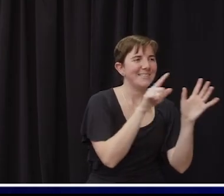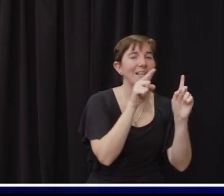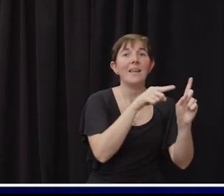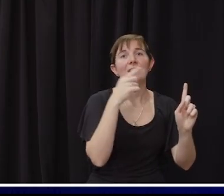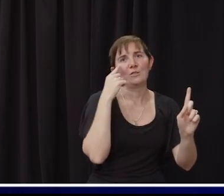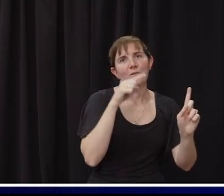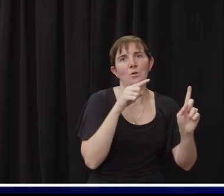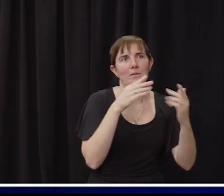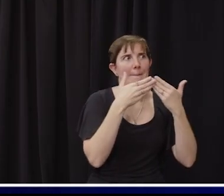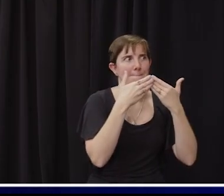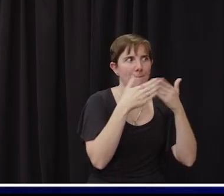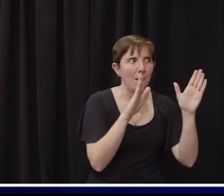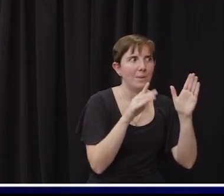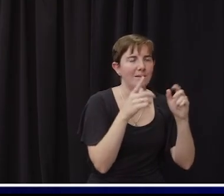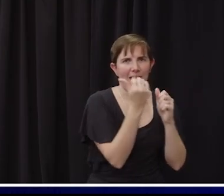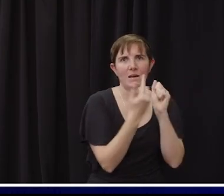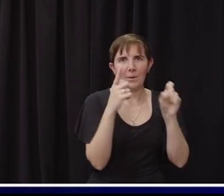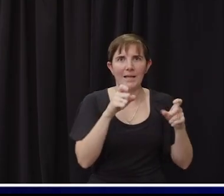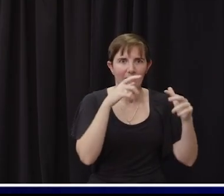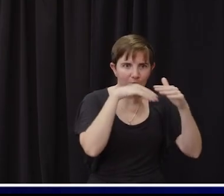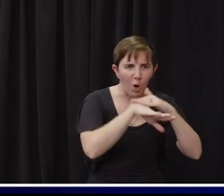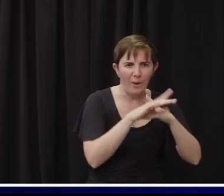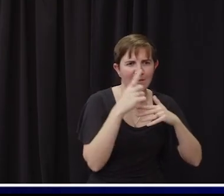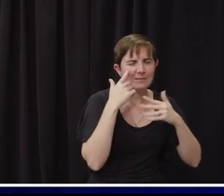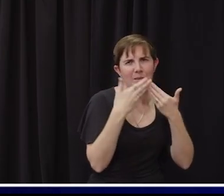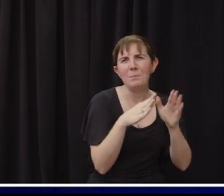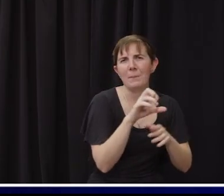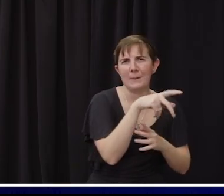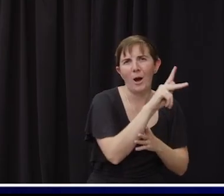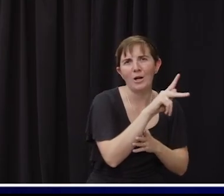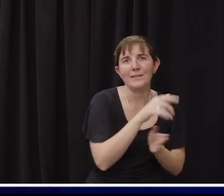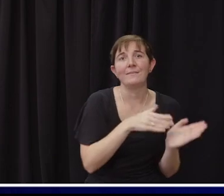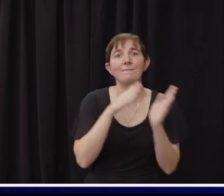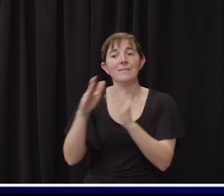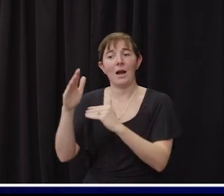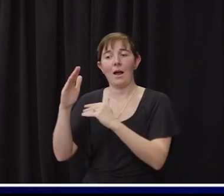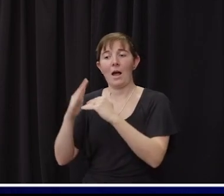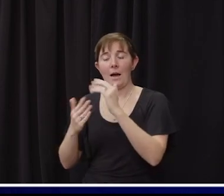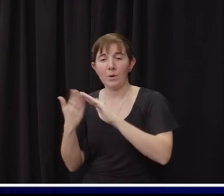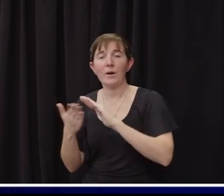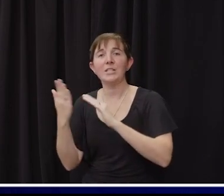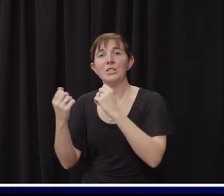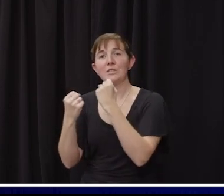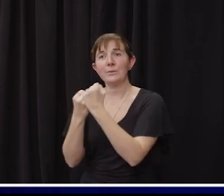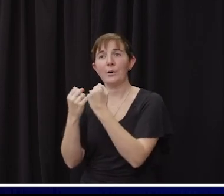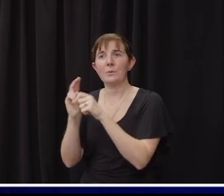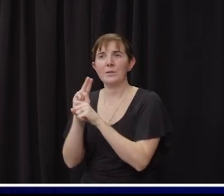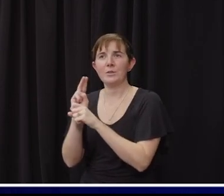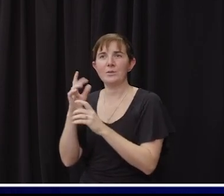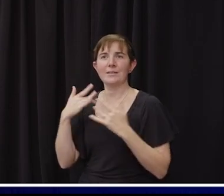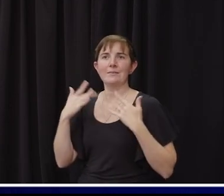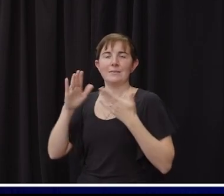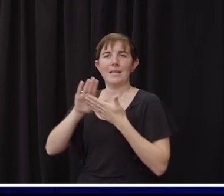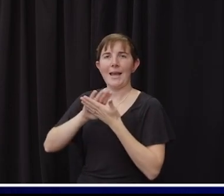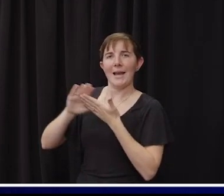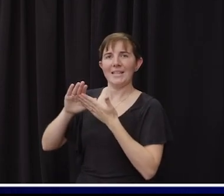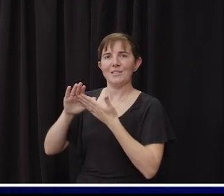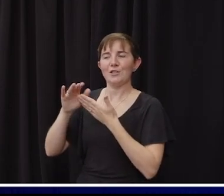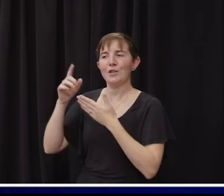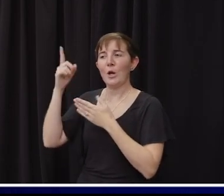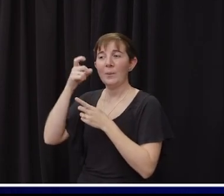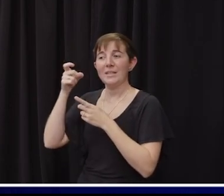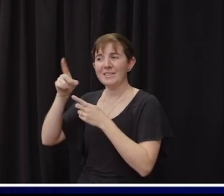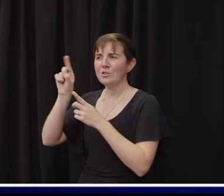be, public restrooms in a public park. The operations support building, we were able to use a little bit nicer finishes because these will be